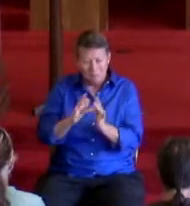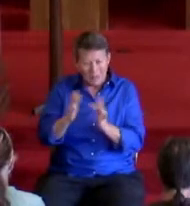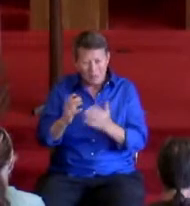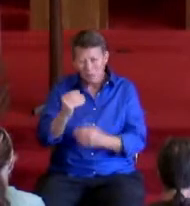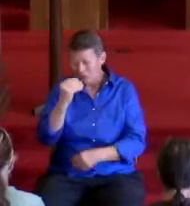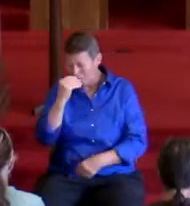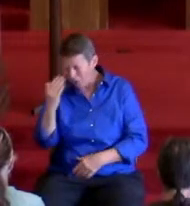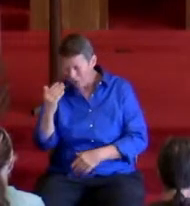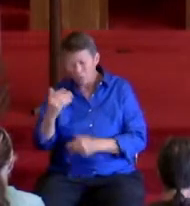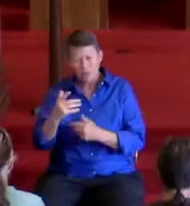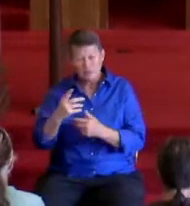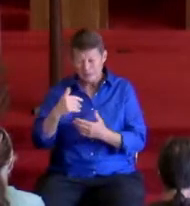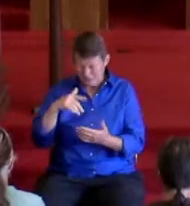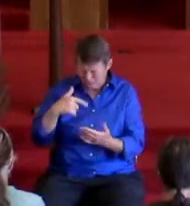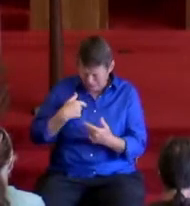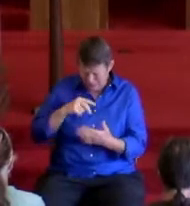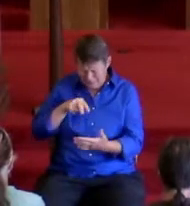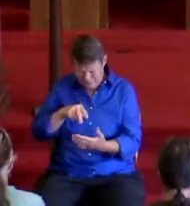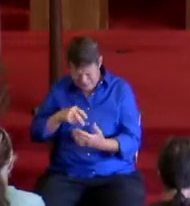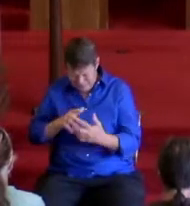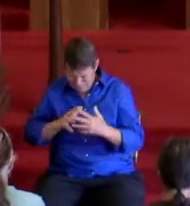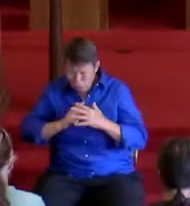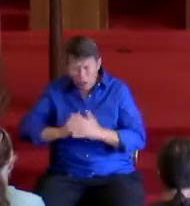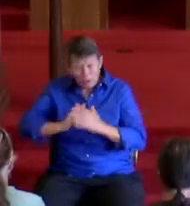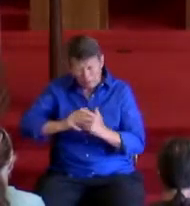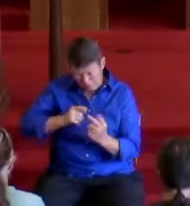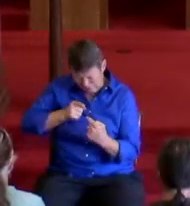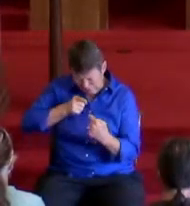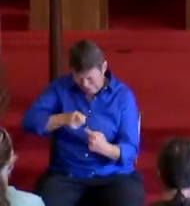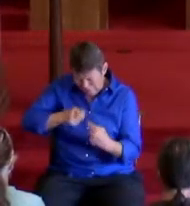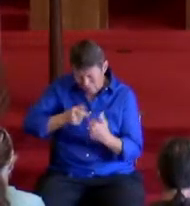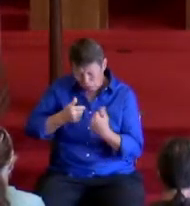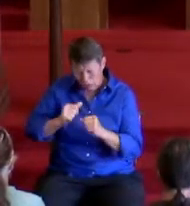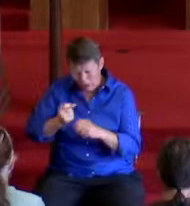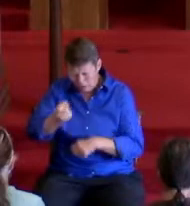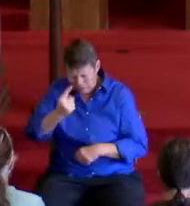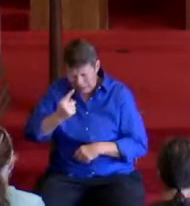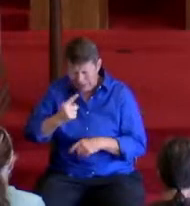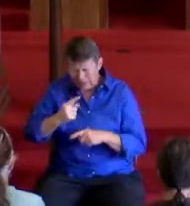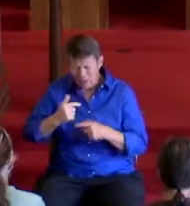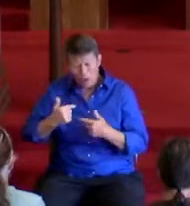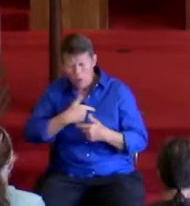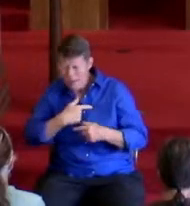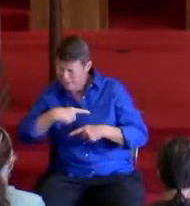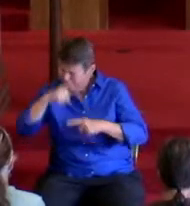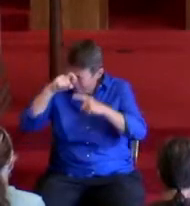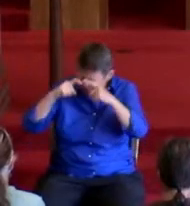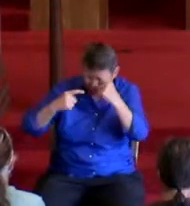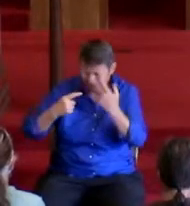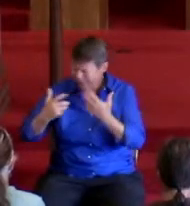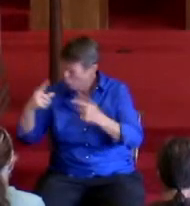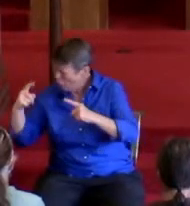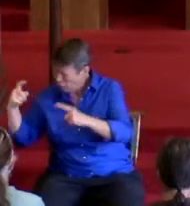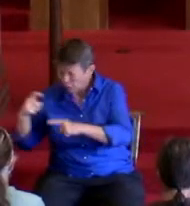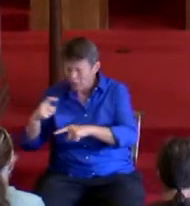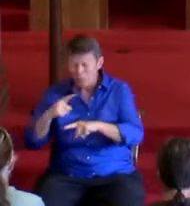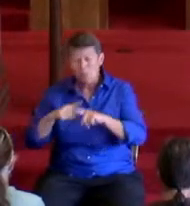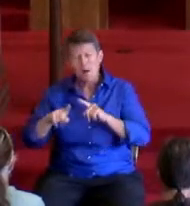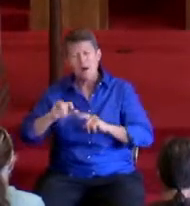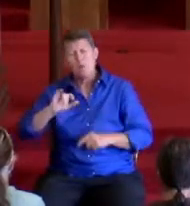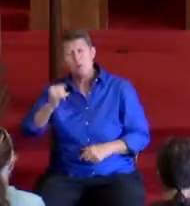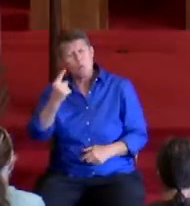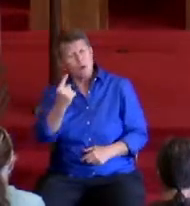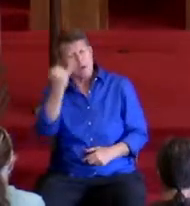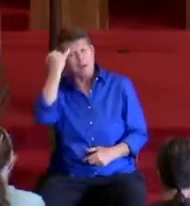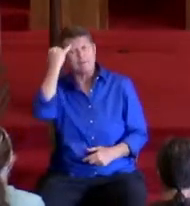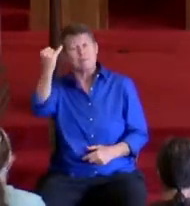as you can imagine, we had a lot of questions, but we did have an interesting insight. We talked about people who come up with